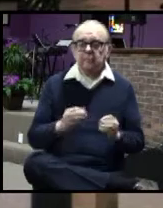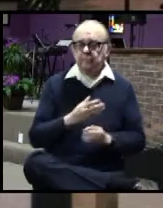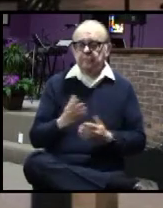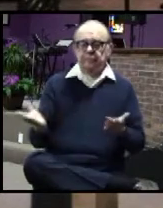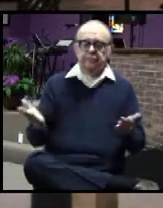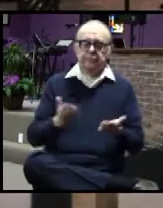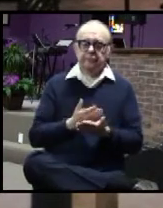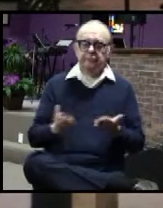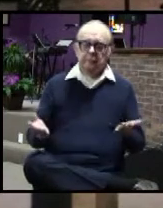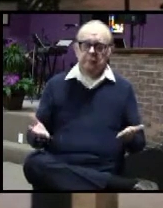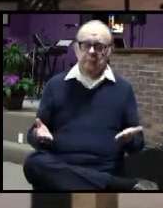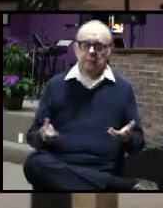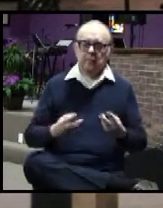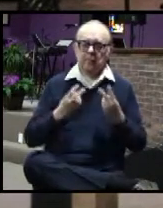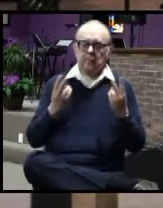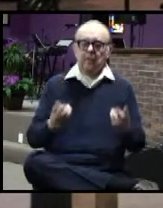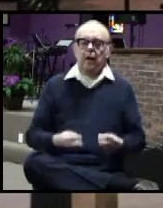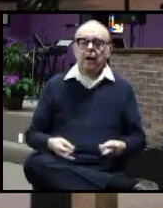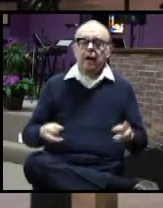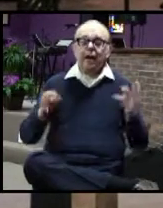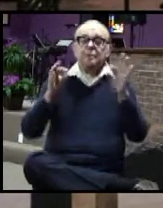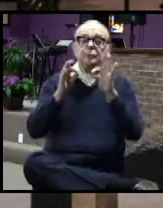something very worthwhile